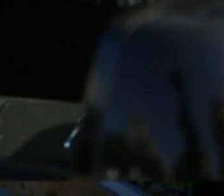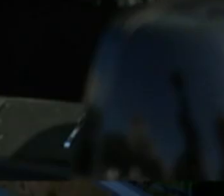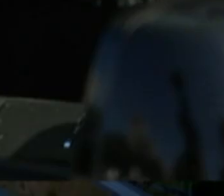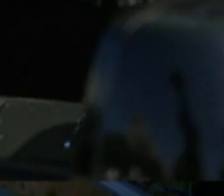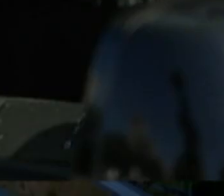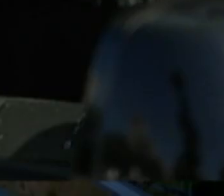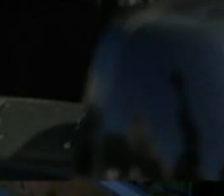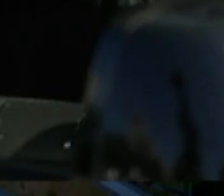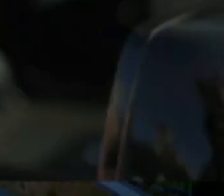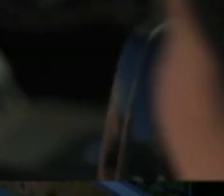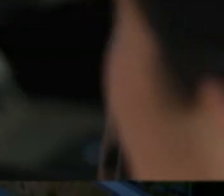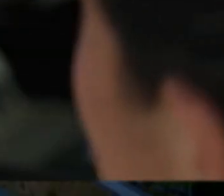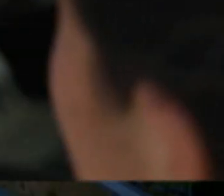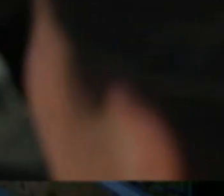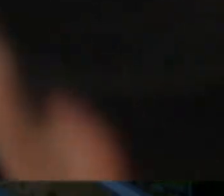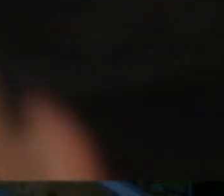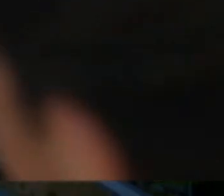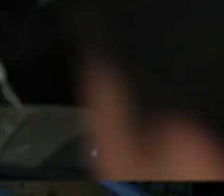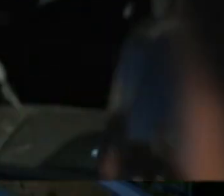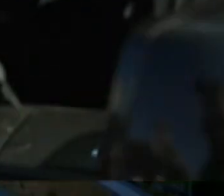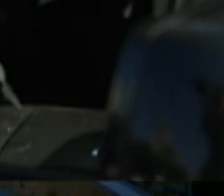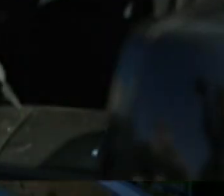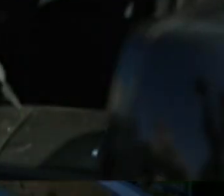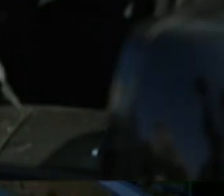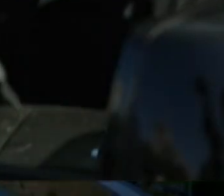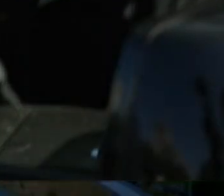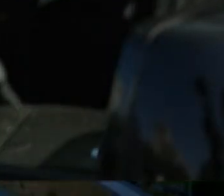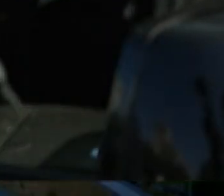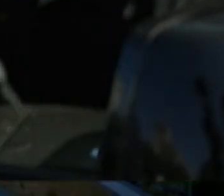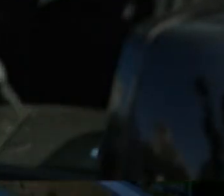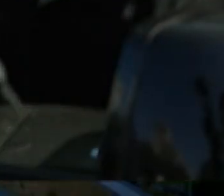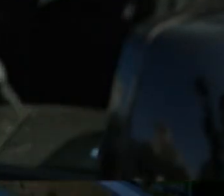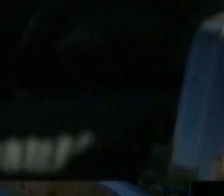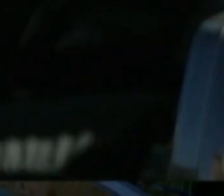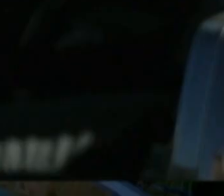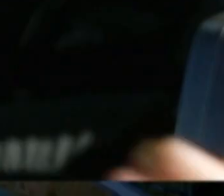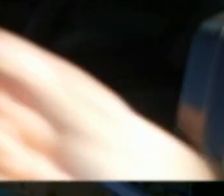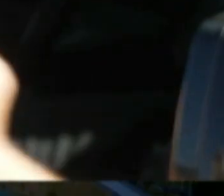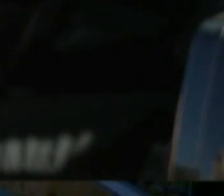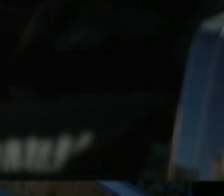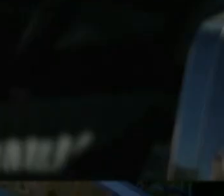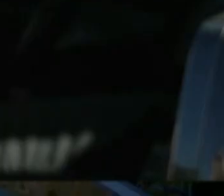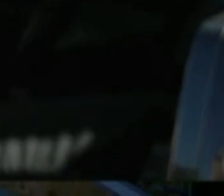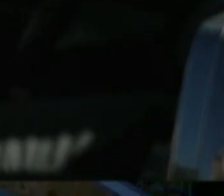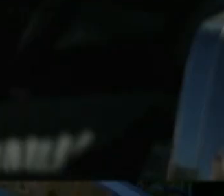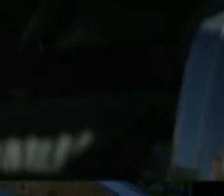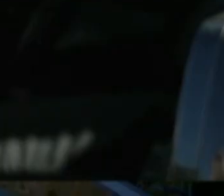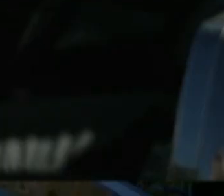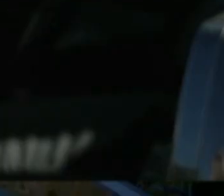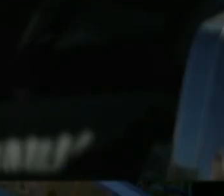I've got all my love to give and I'll survive. I will survive.